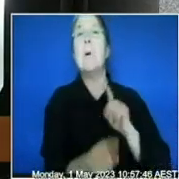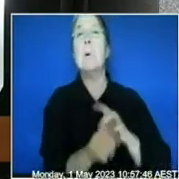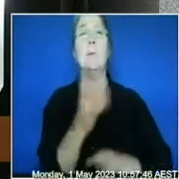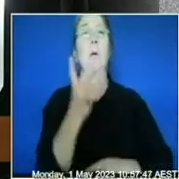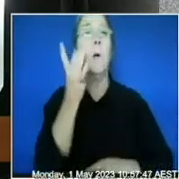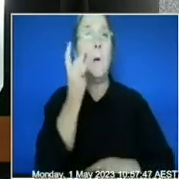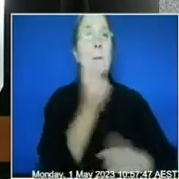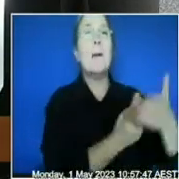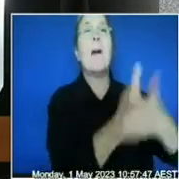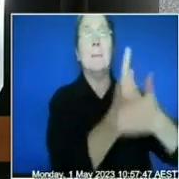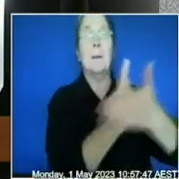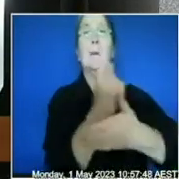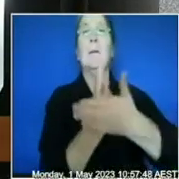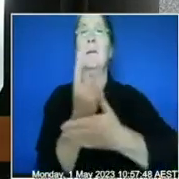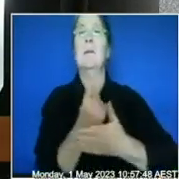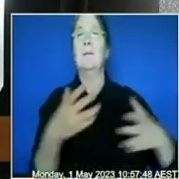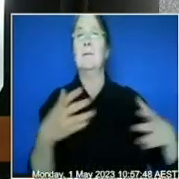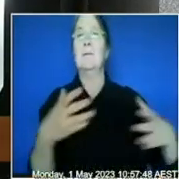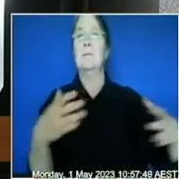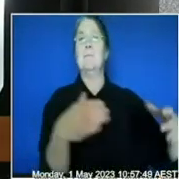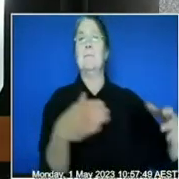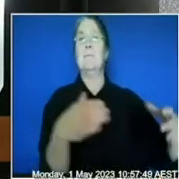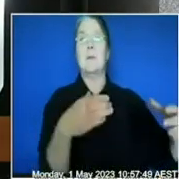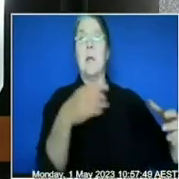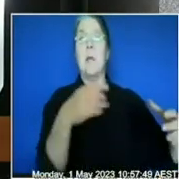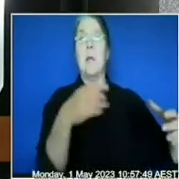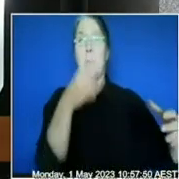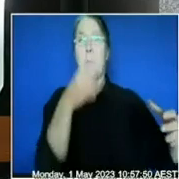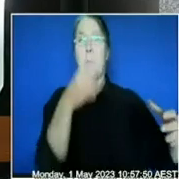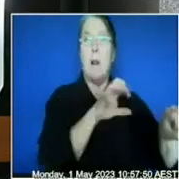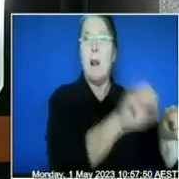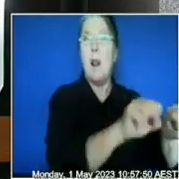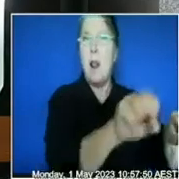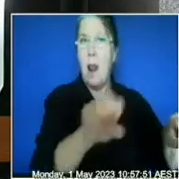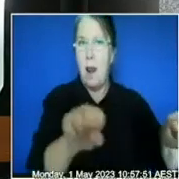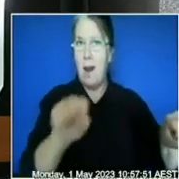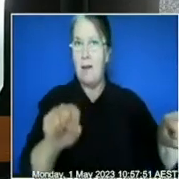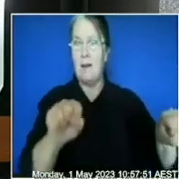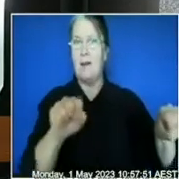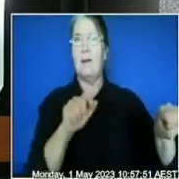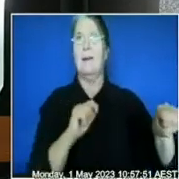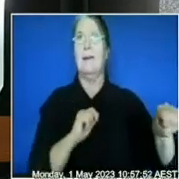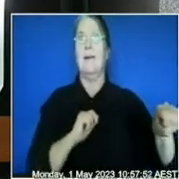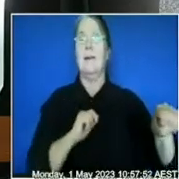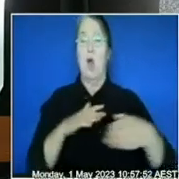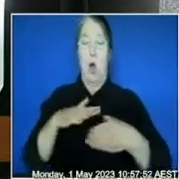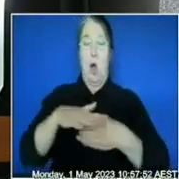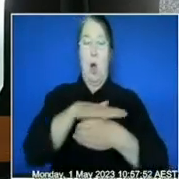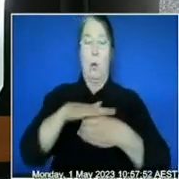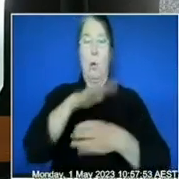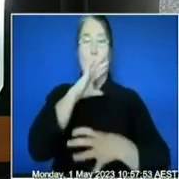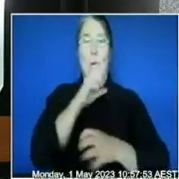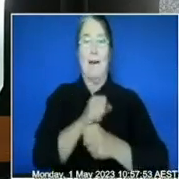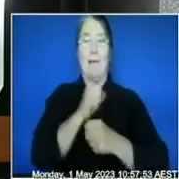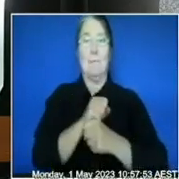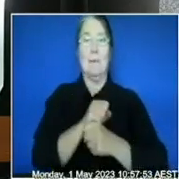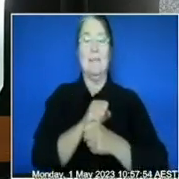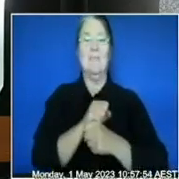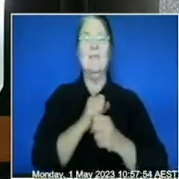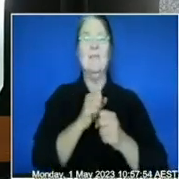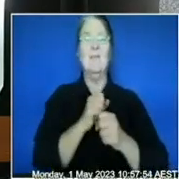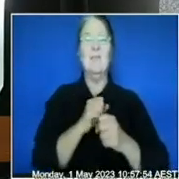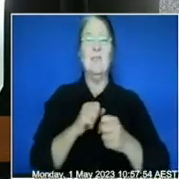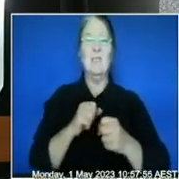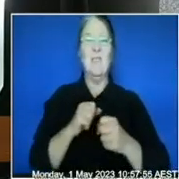Victoria, there's less than 5 cases of public drunkenness picked up in a year, and so it's very hard to get a full health-led response in those